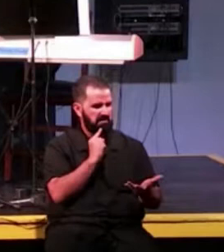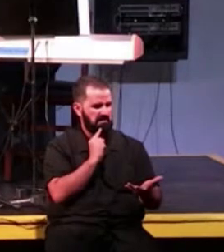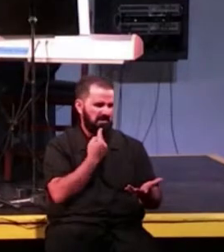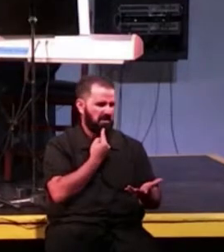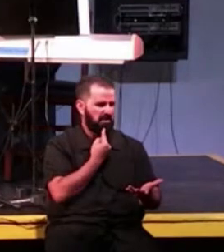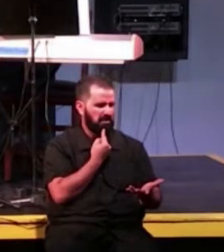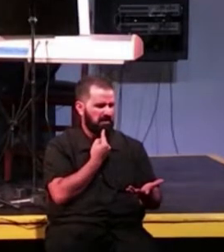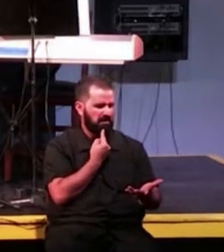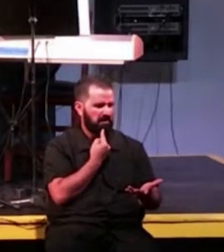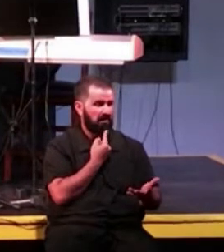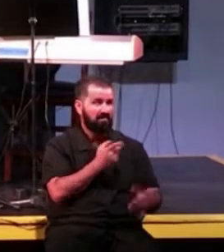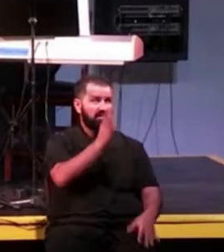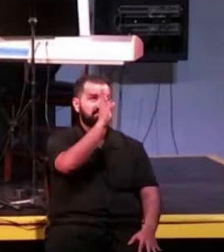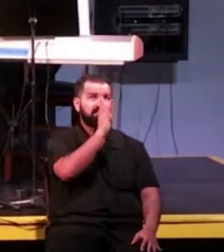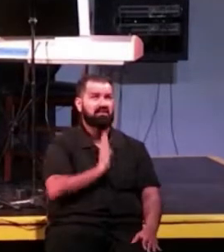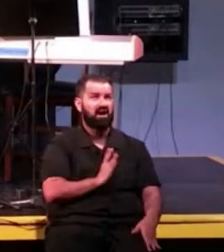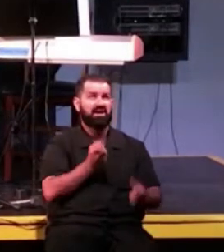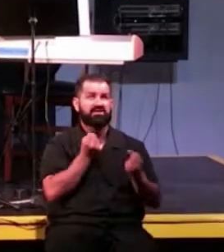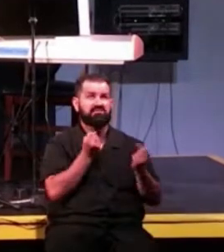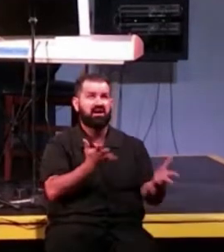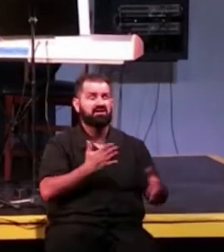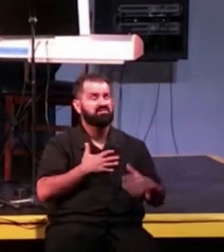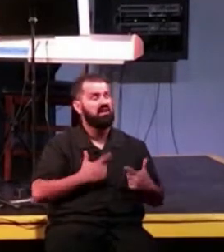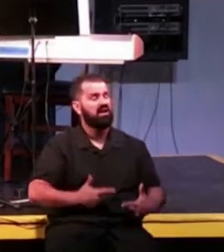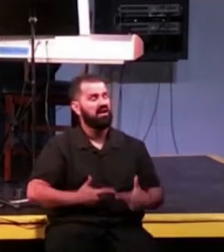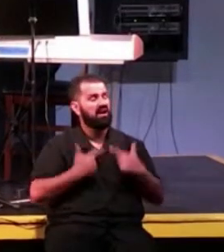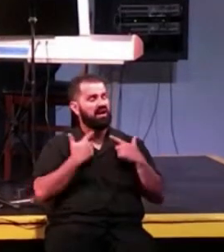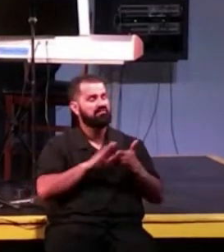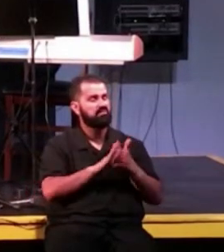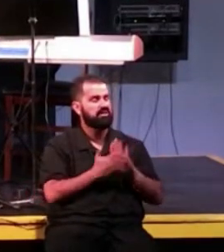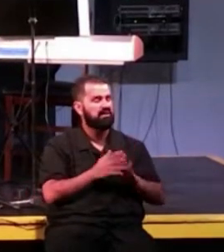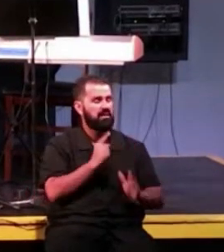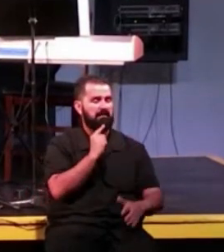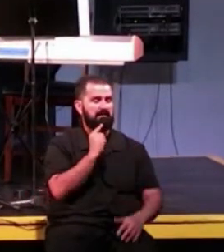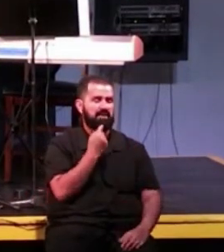Because the Almighty has made my life bitter.